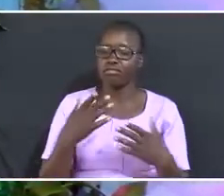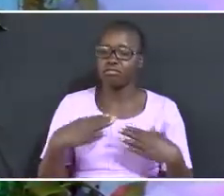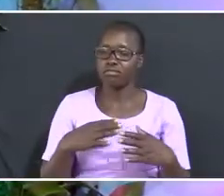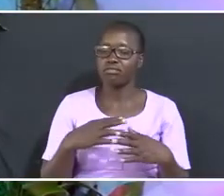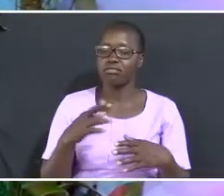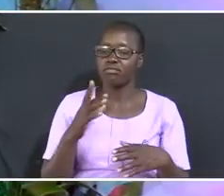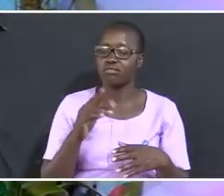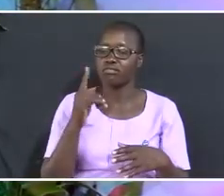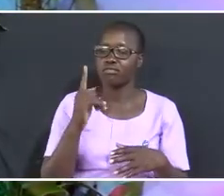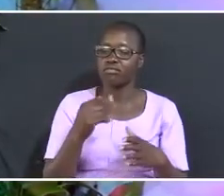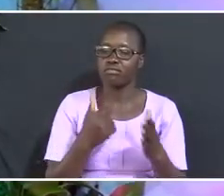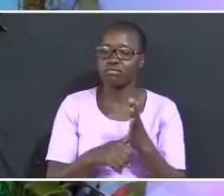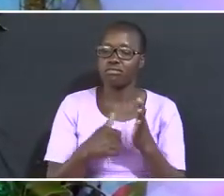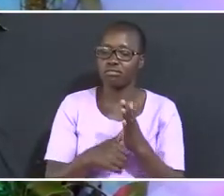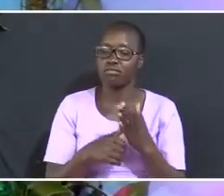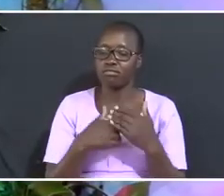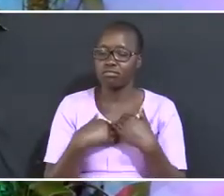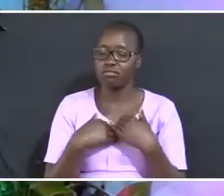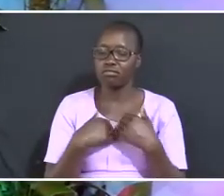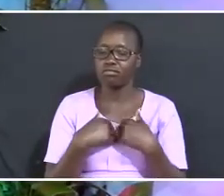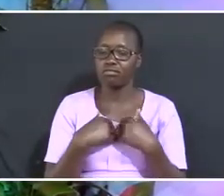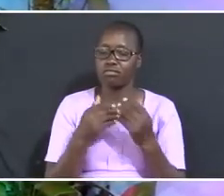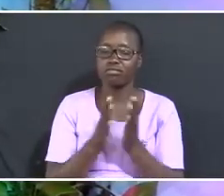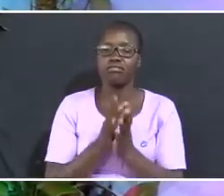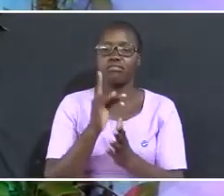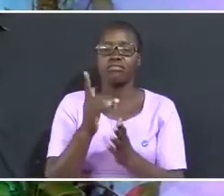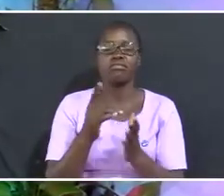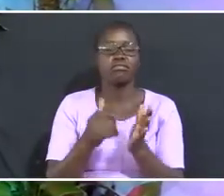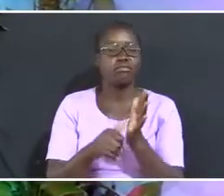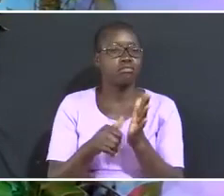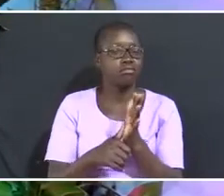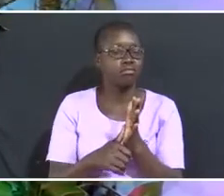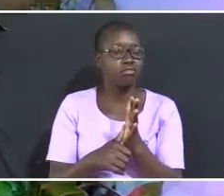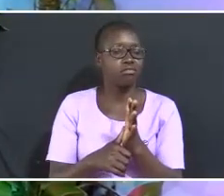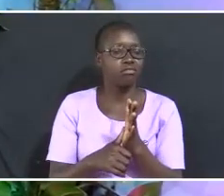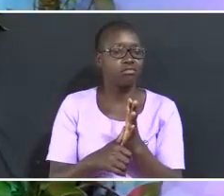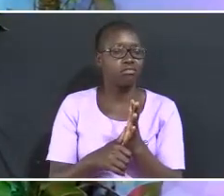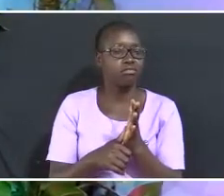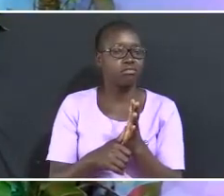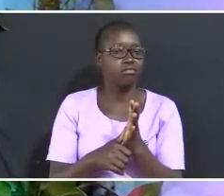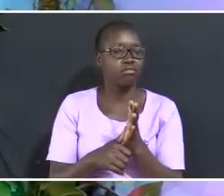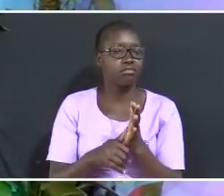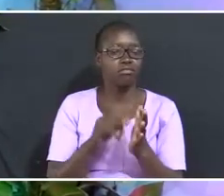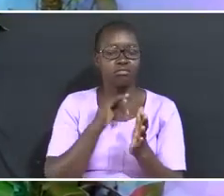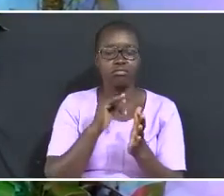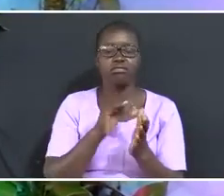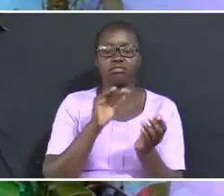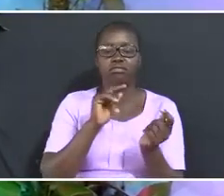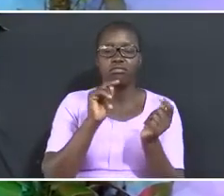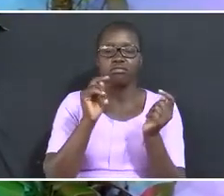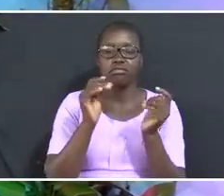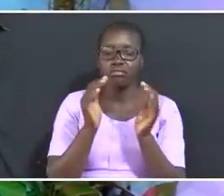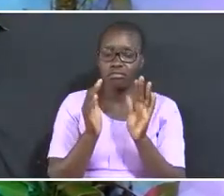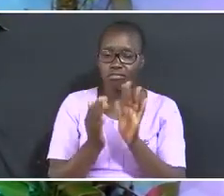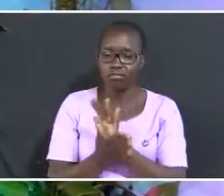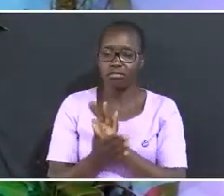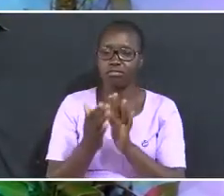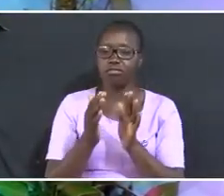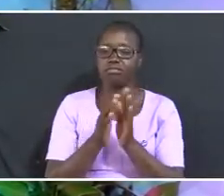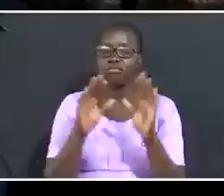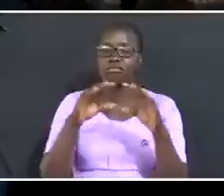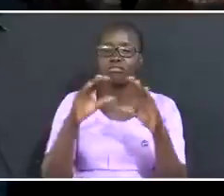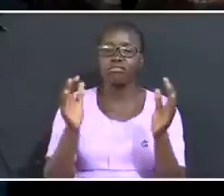have one problem, and the problem is across the world. It